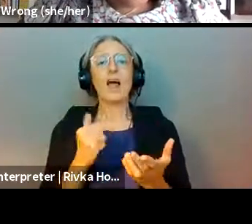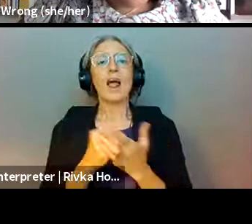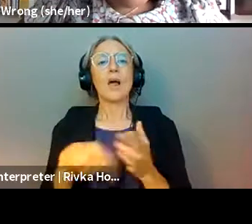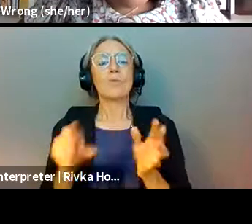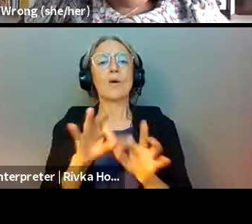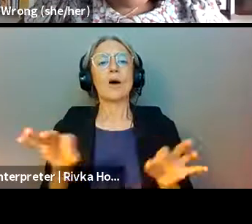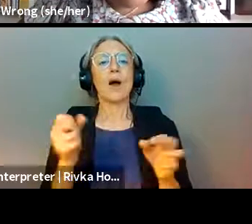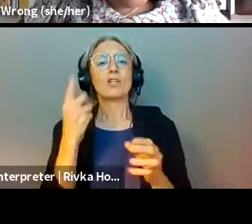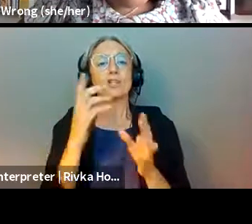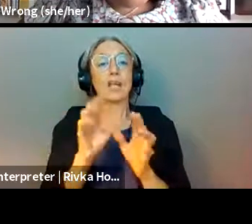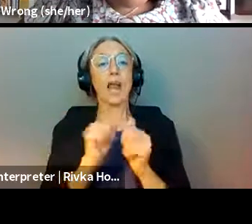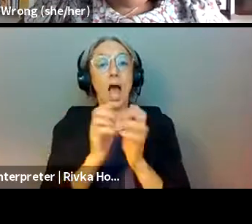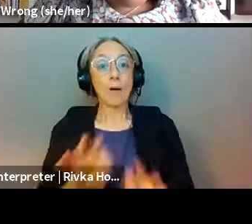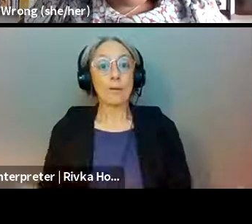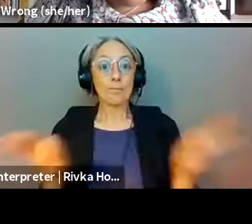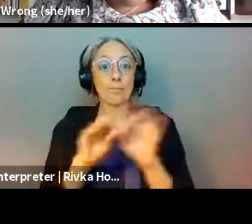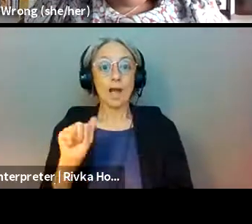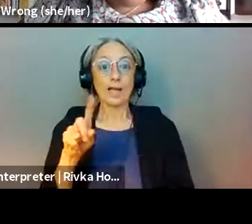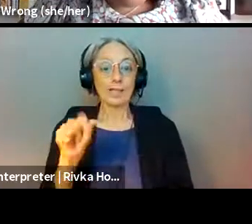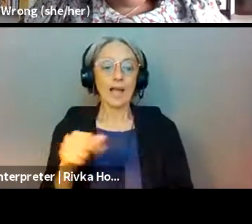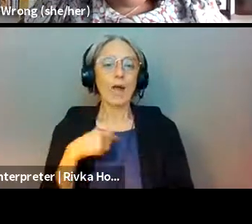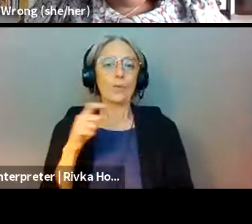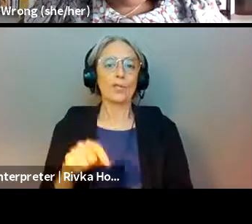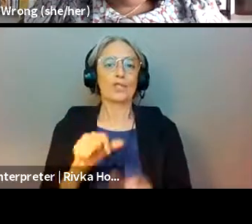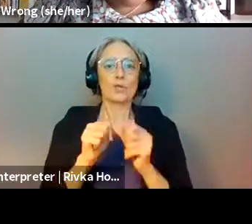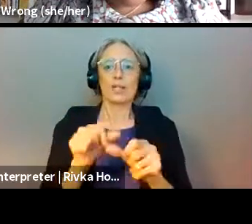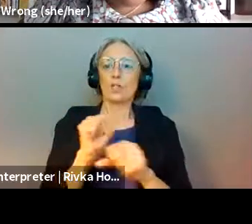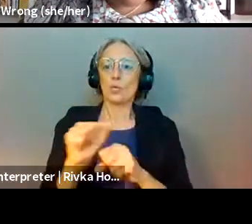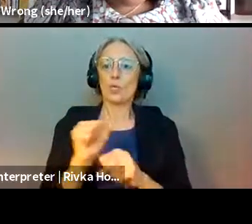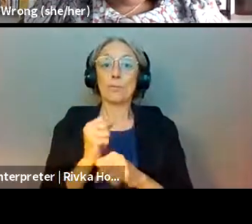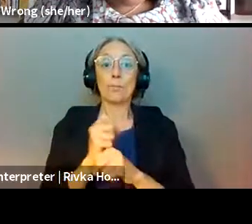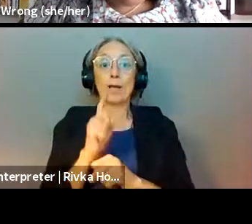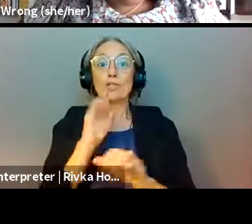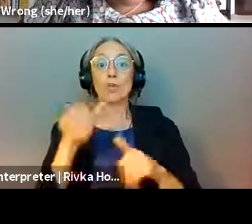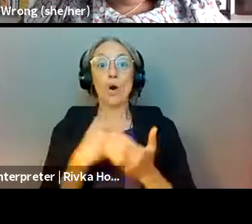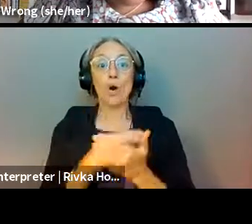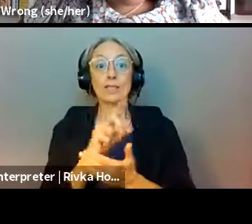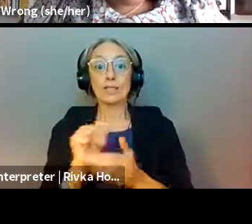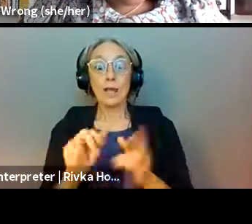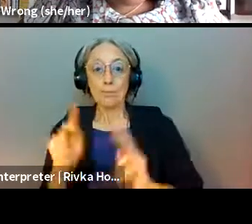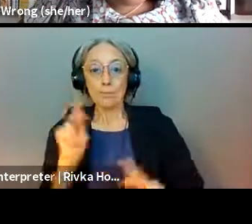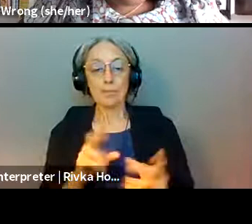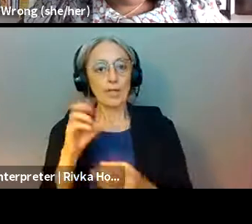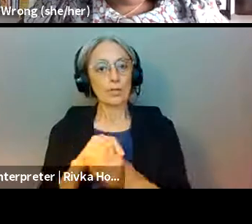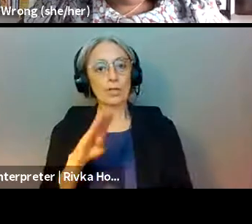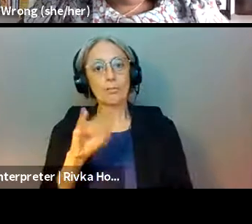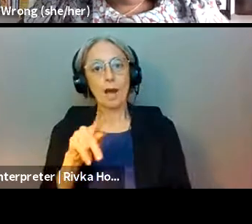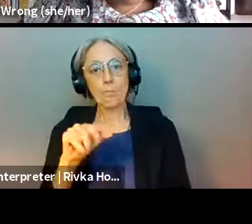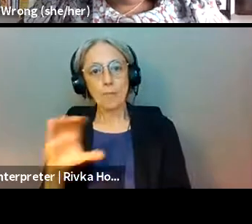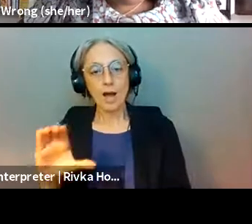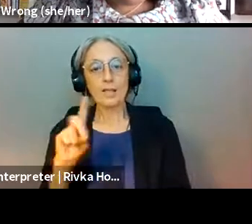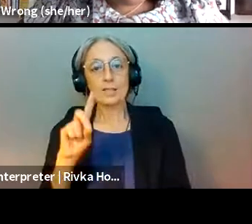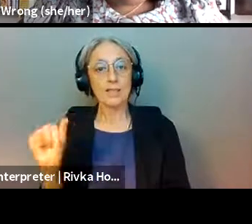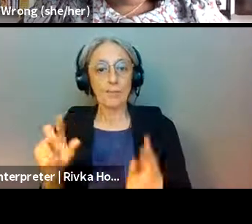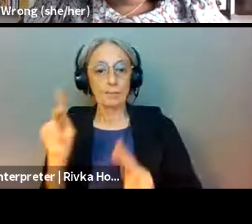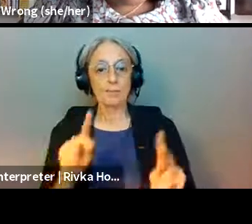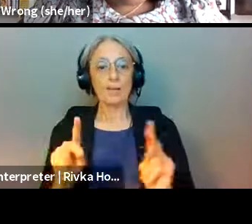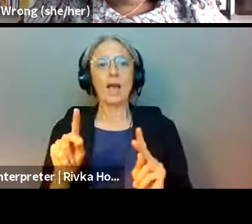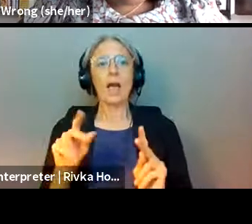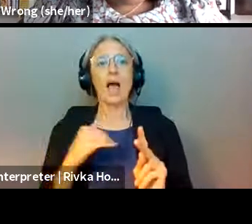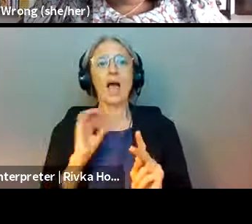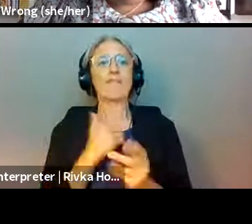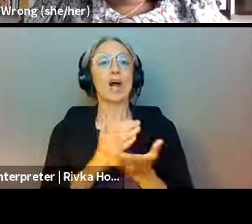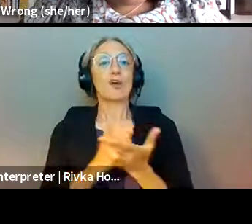for continued work to ensure all disabled people, including BIPOC disabled people, have our